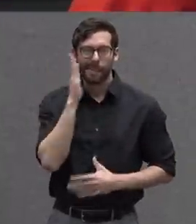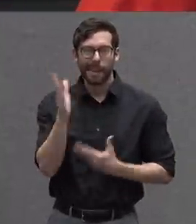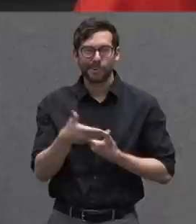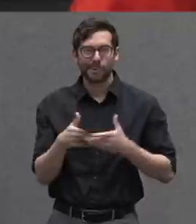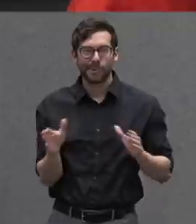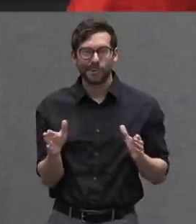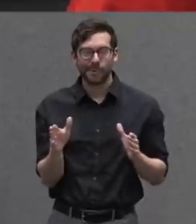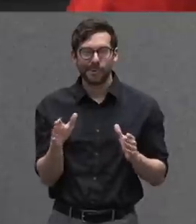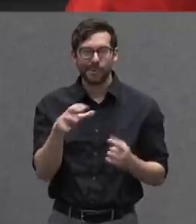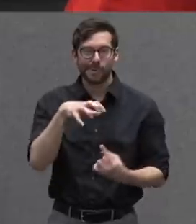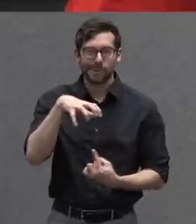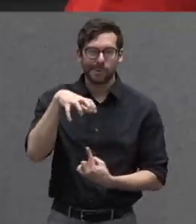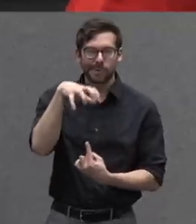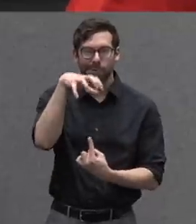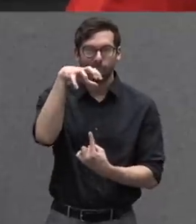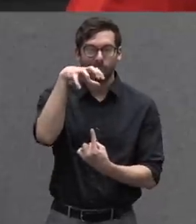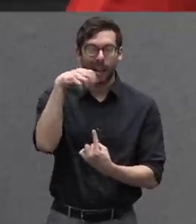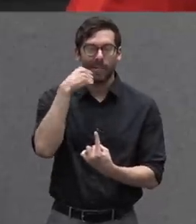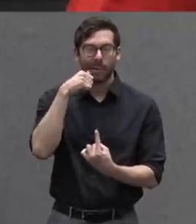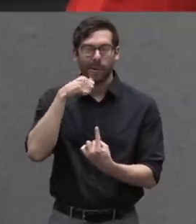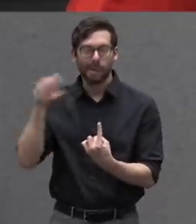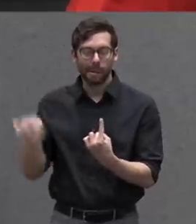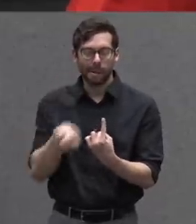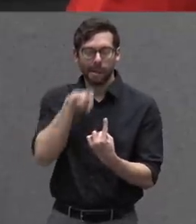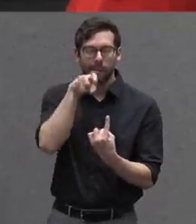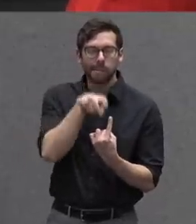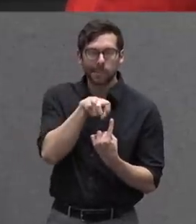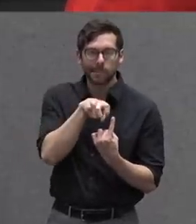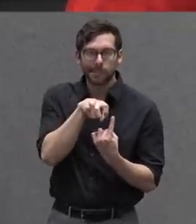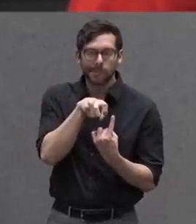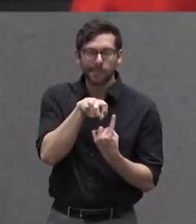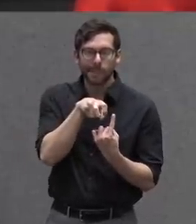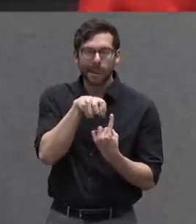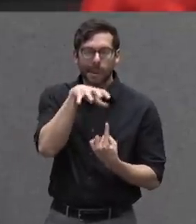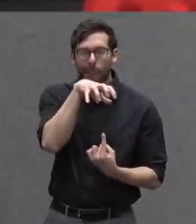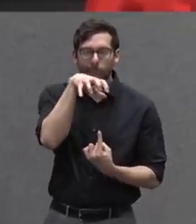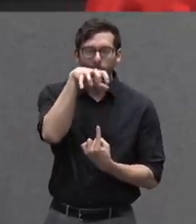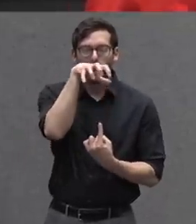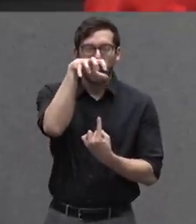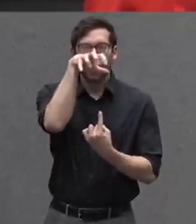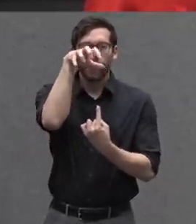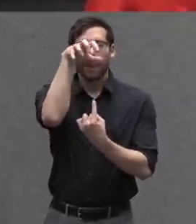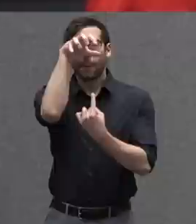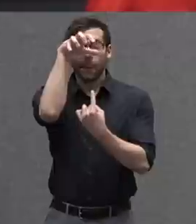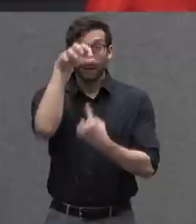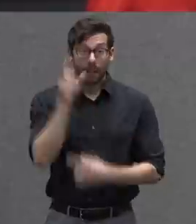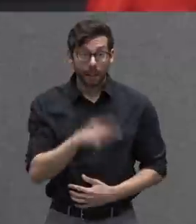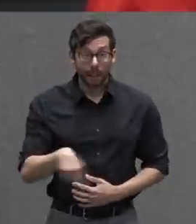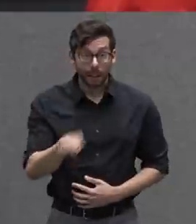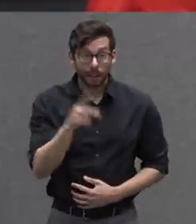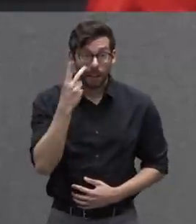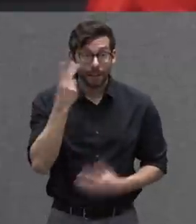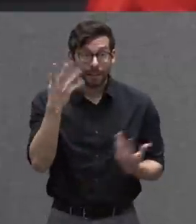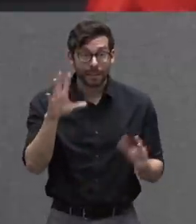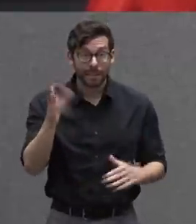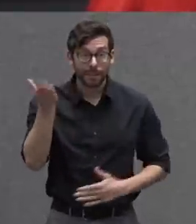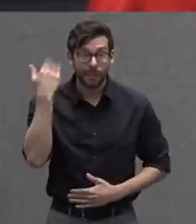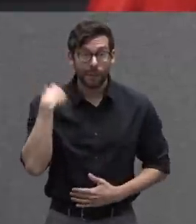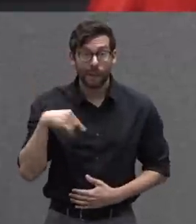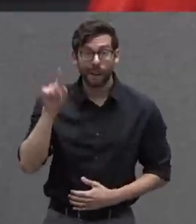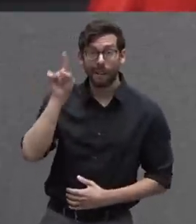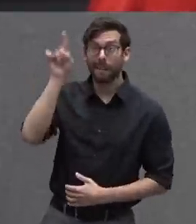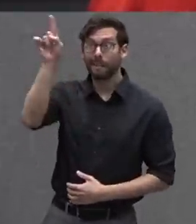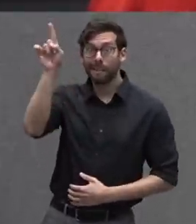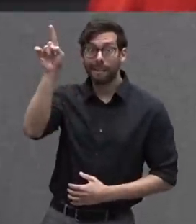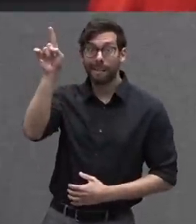She took off in that hot air balloon up into the clouds. Have you seen a balloon in the clouds? If